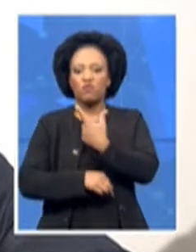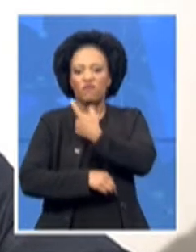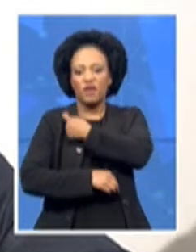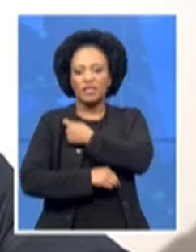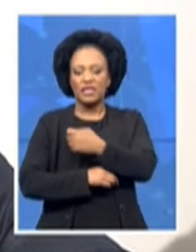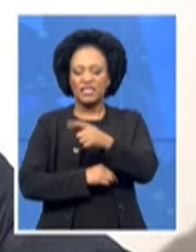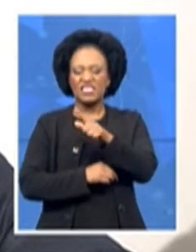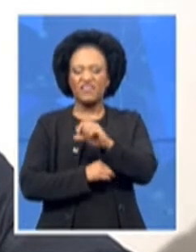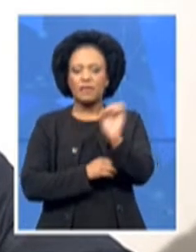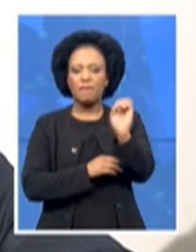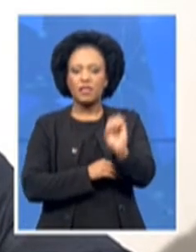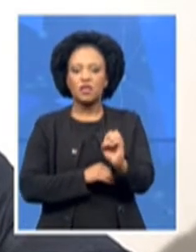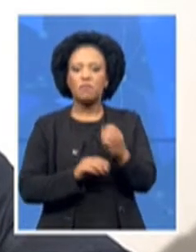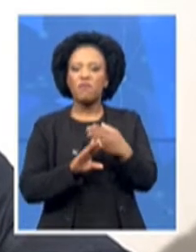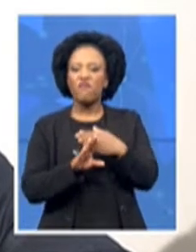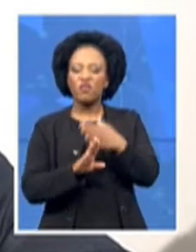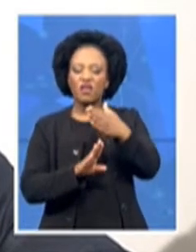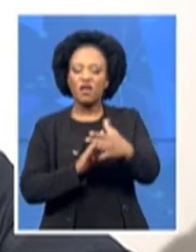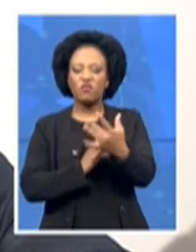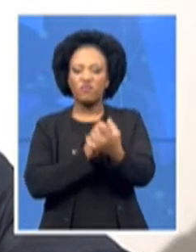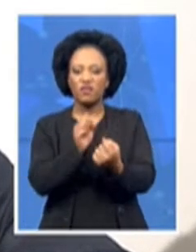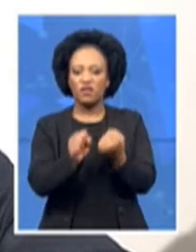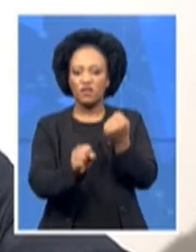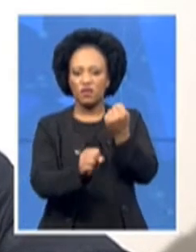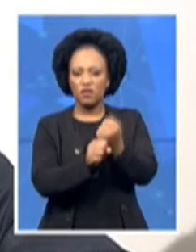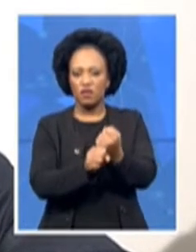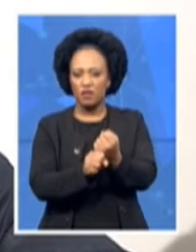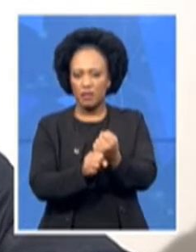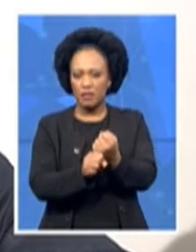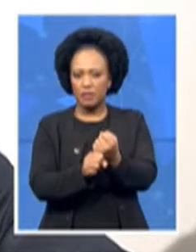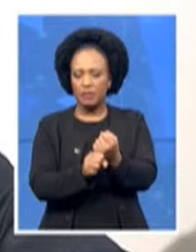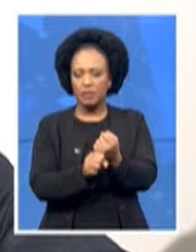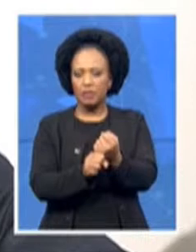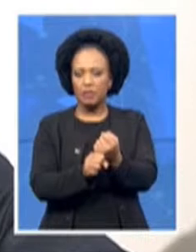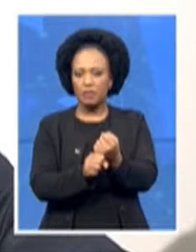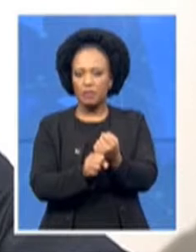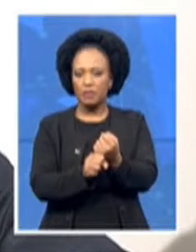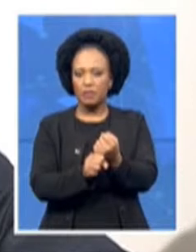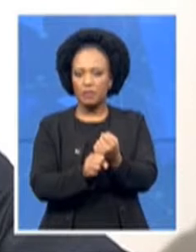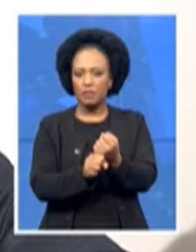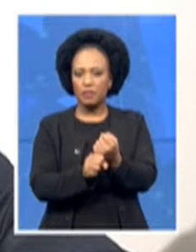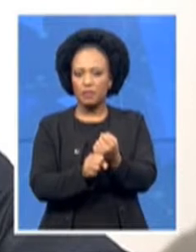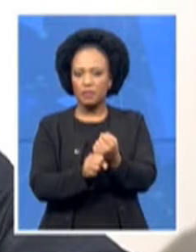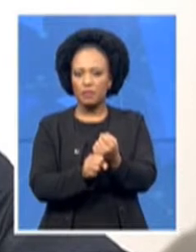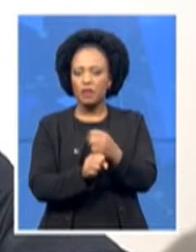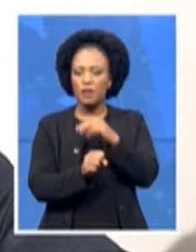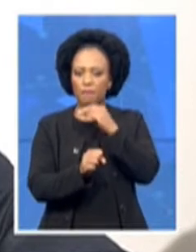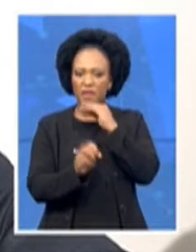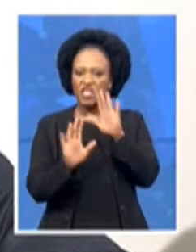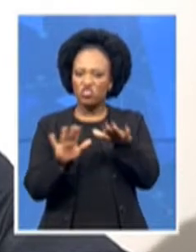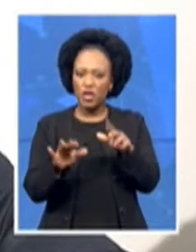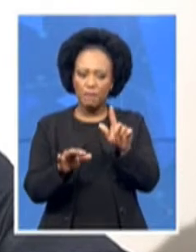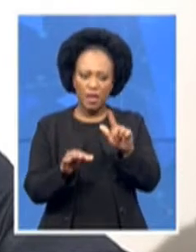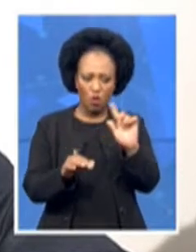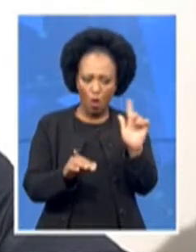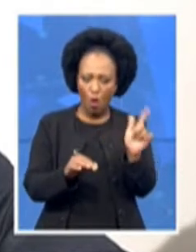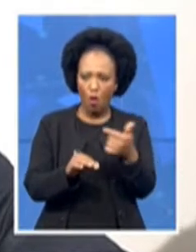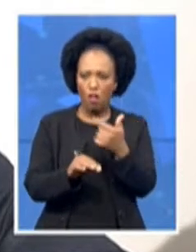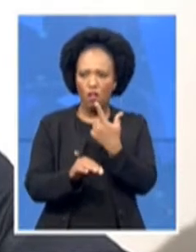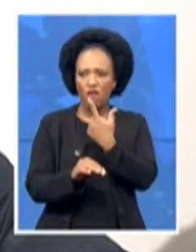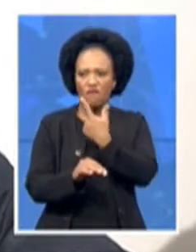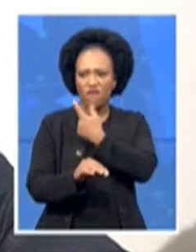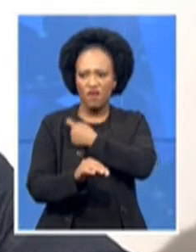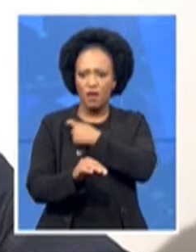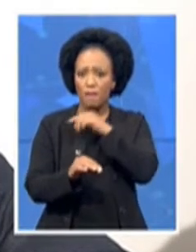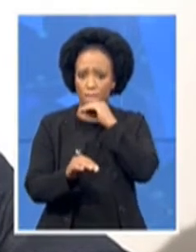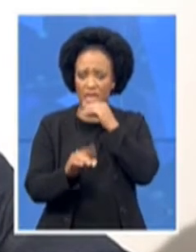left 3 months. So are you still confident that you're going to reach the target in terms of vaccination? Mm-hmm. And just secondly, there have been reports that the